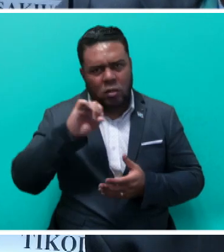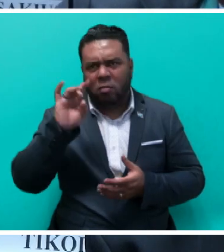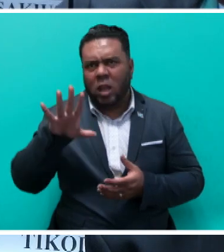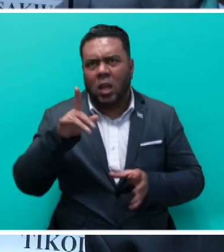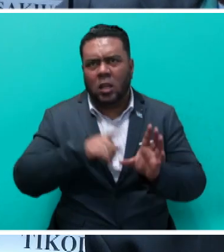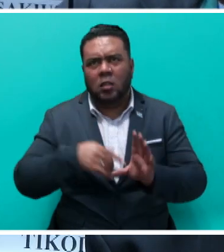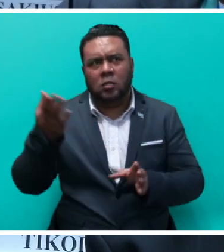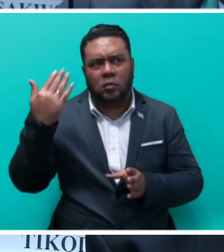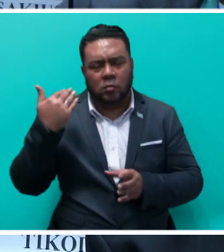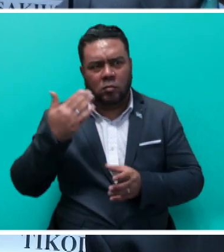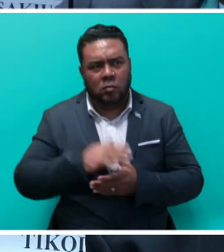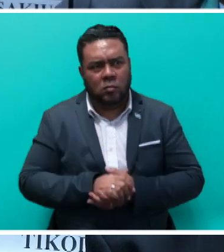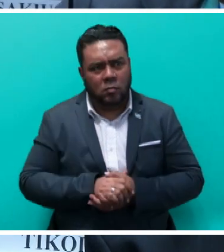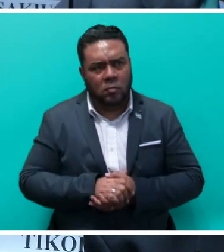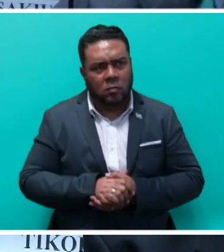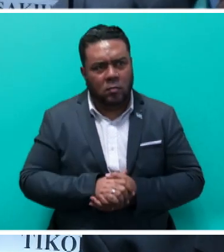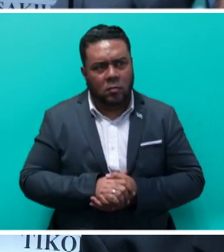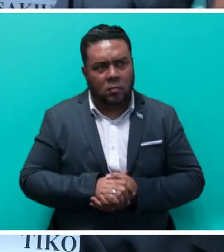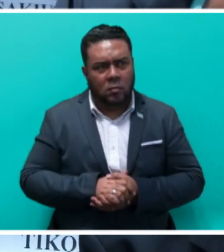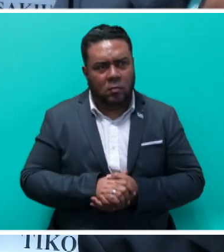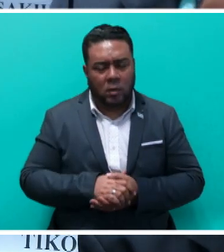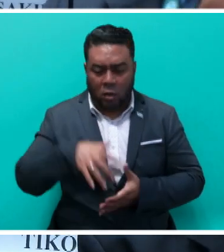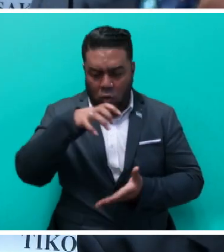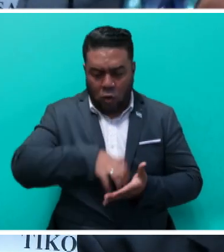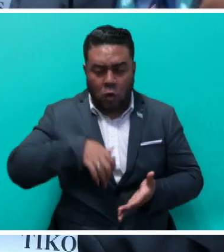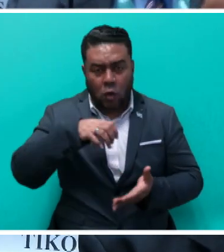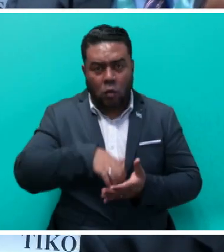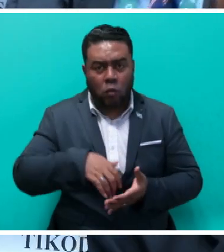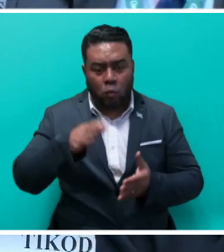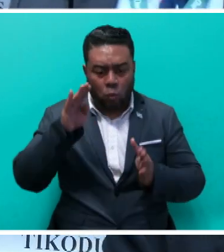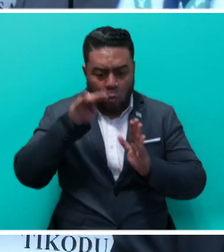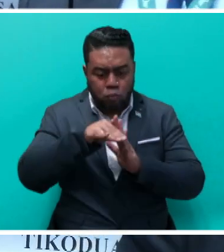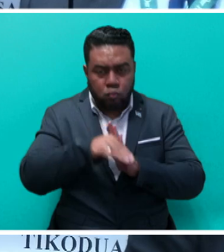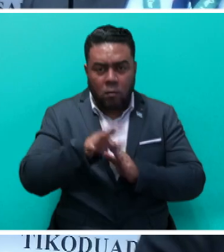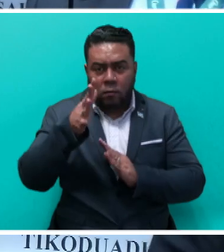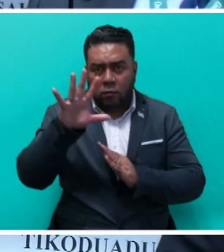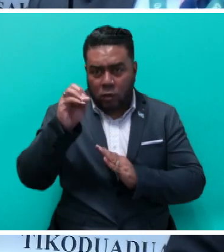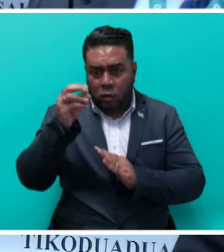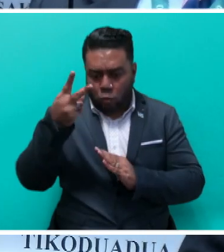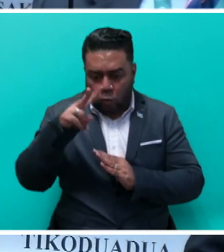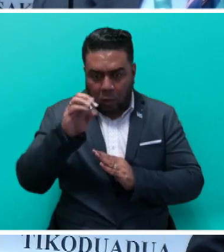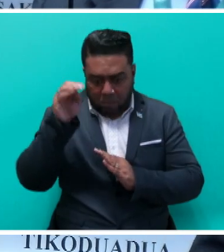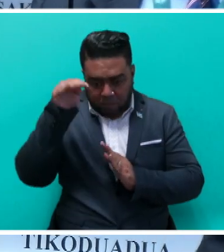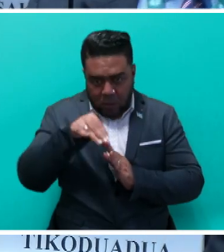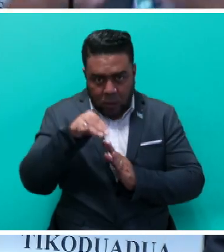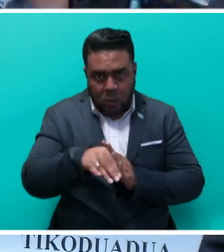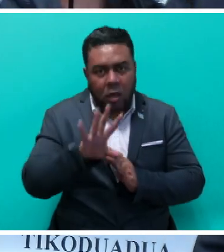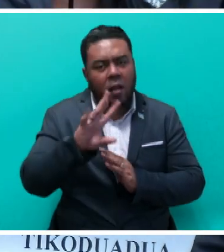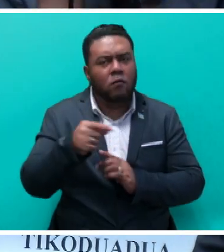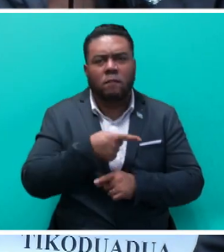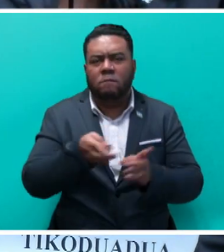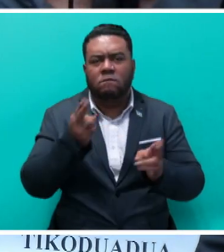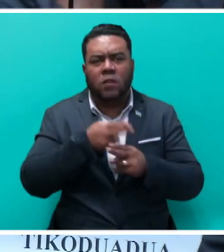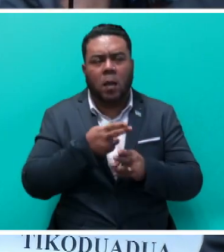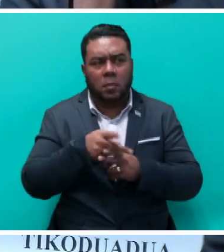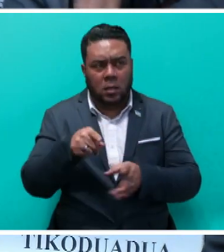And the cane production has dropped from 15 to 20% on every farm this year.